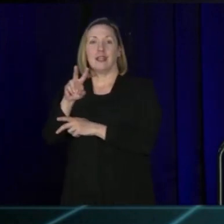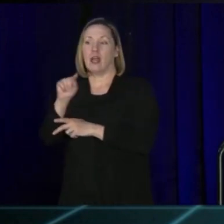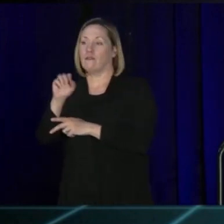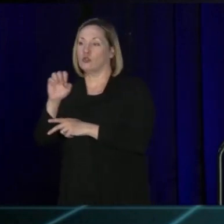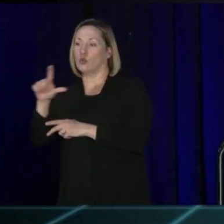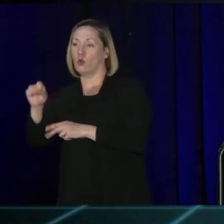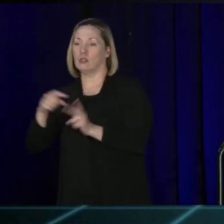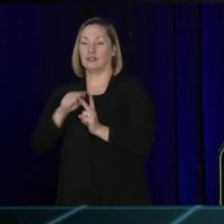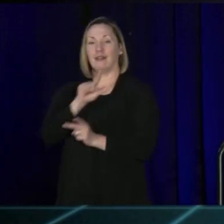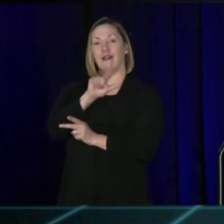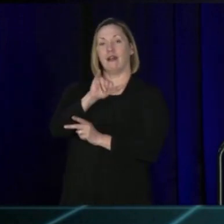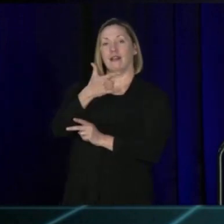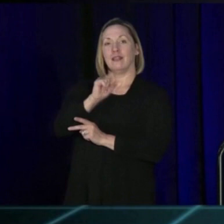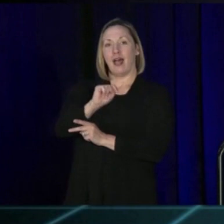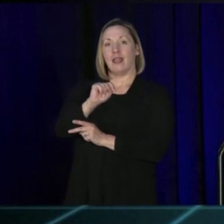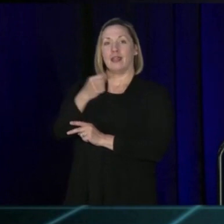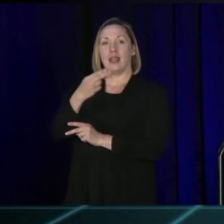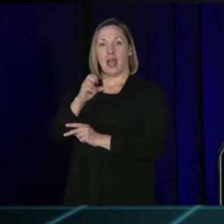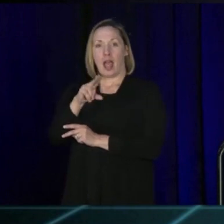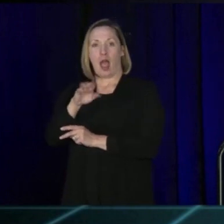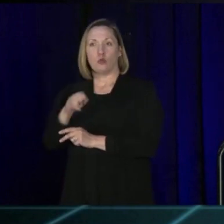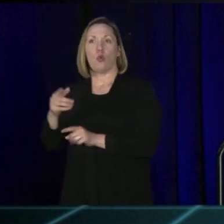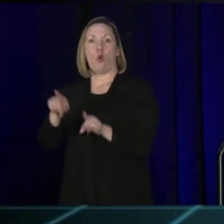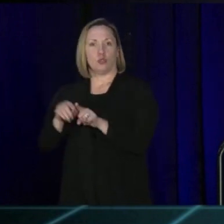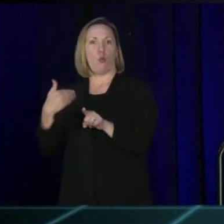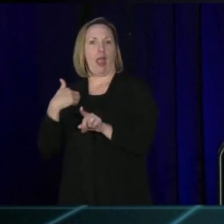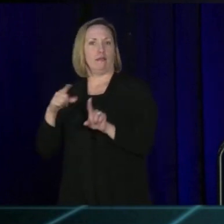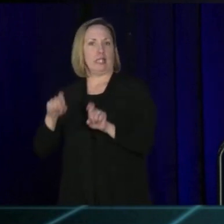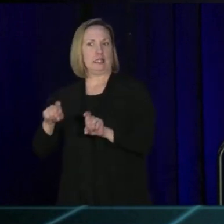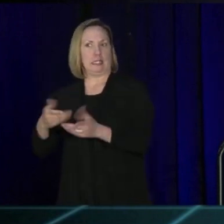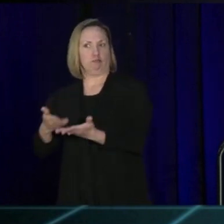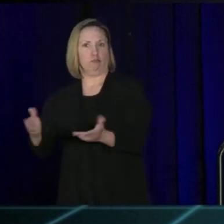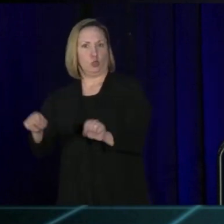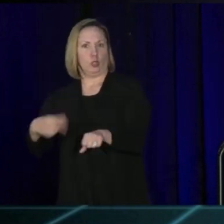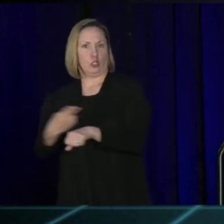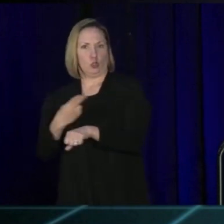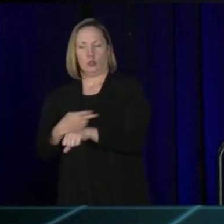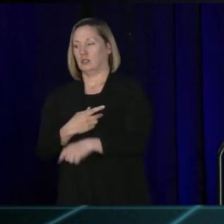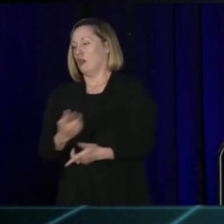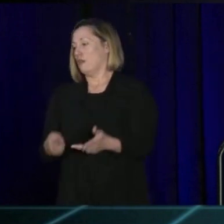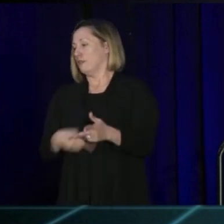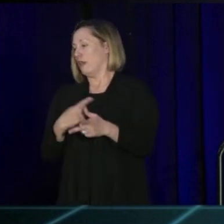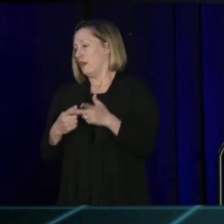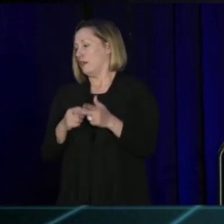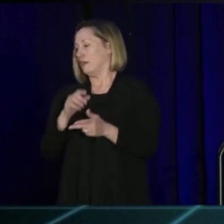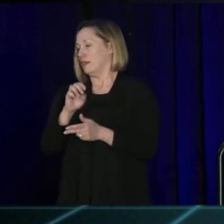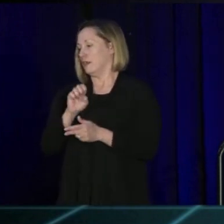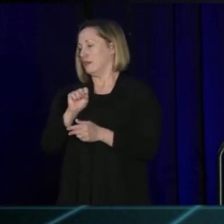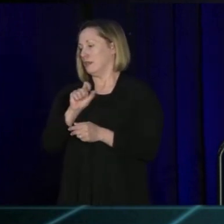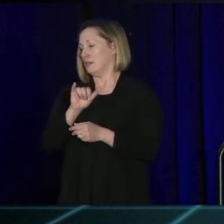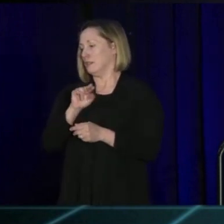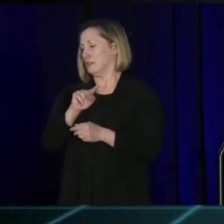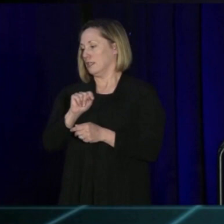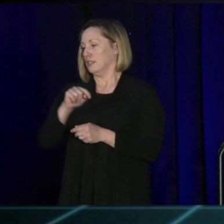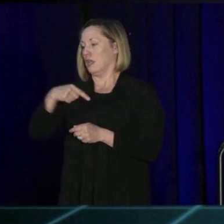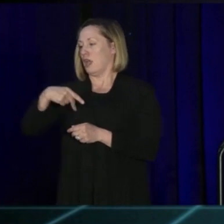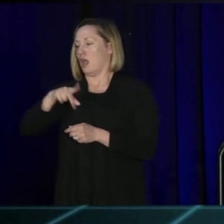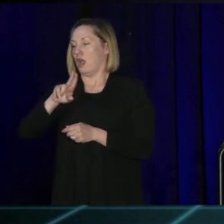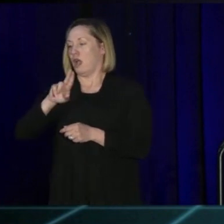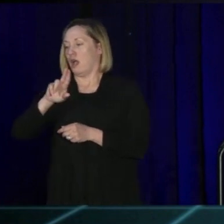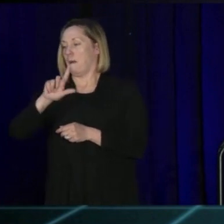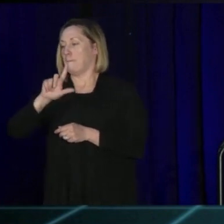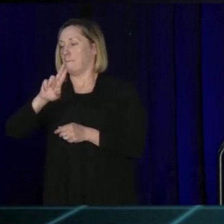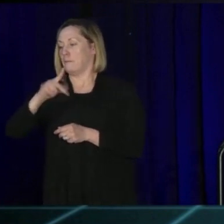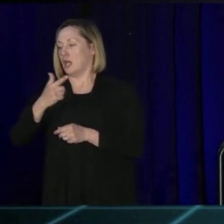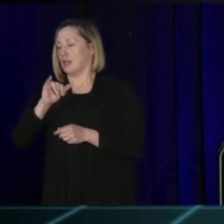accessibility violation checks. There's also really useful ESLint plugins called ESLint JS6 Ally that can check